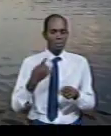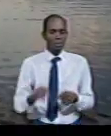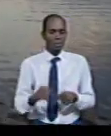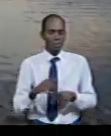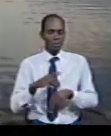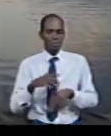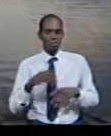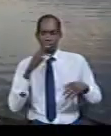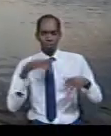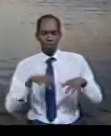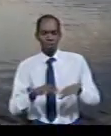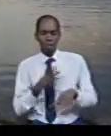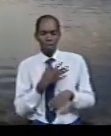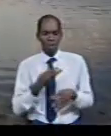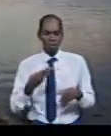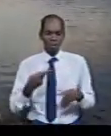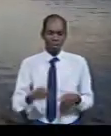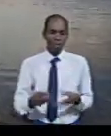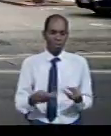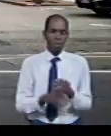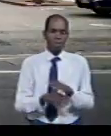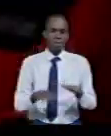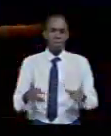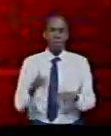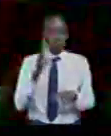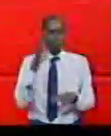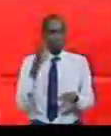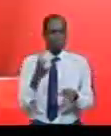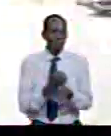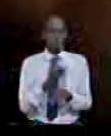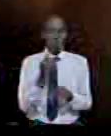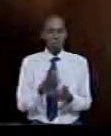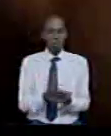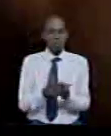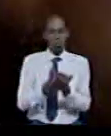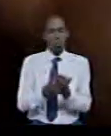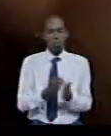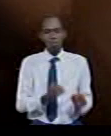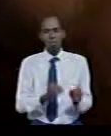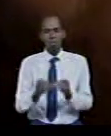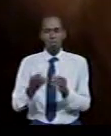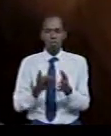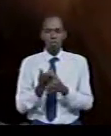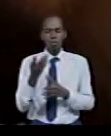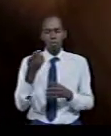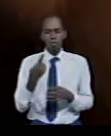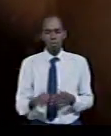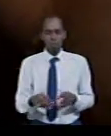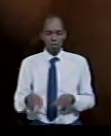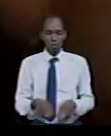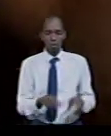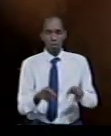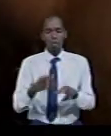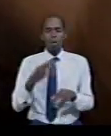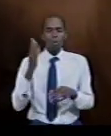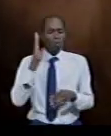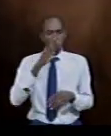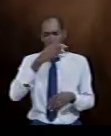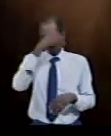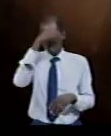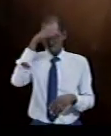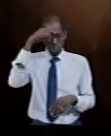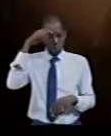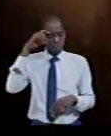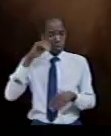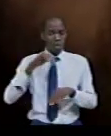will take the boat. They will go by road. They will sweat at it. And they're trying